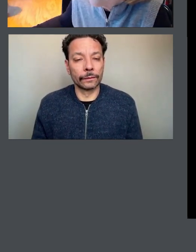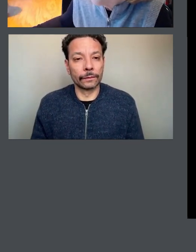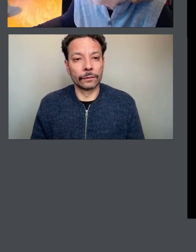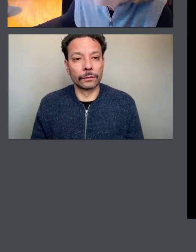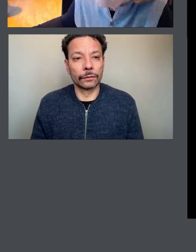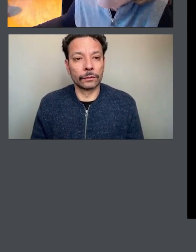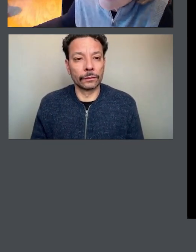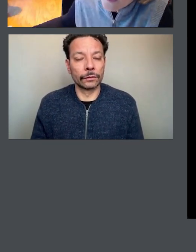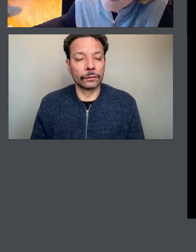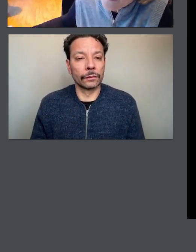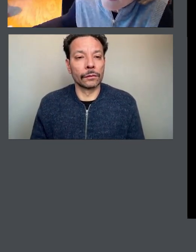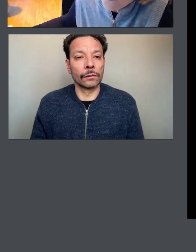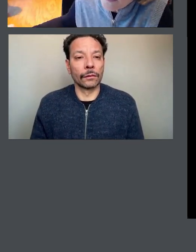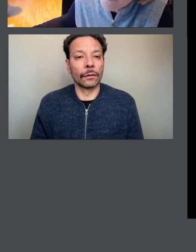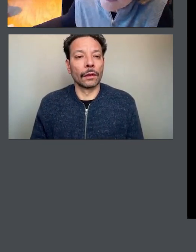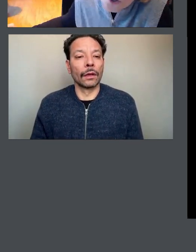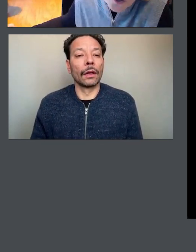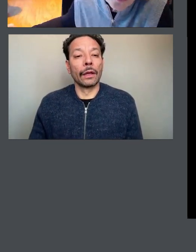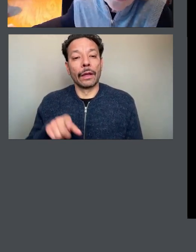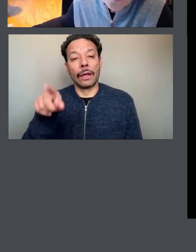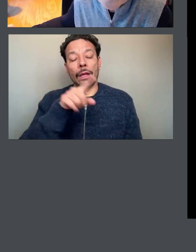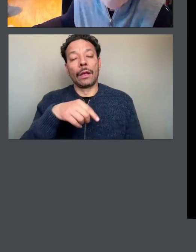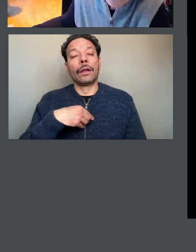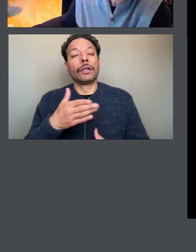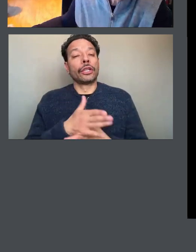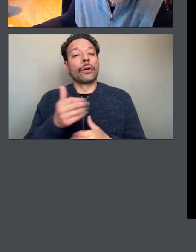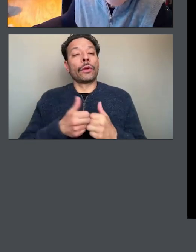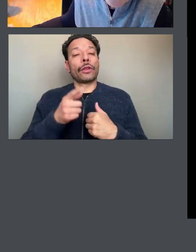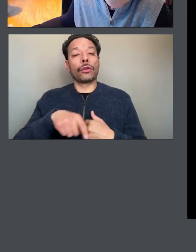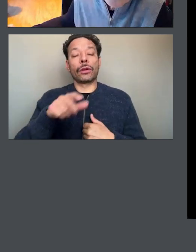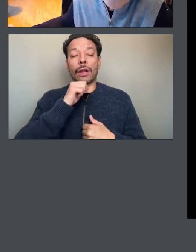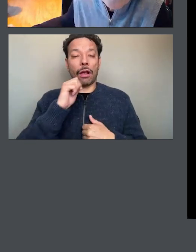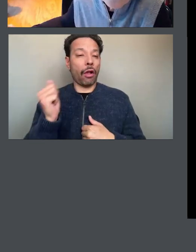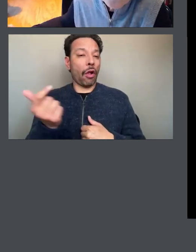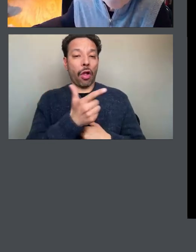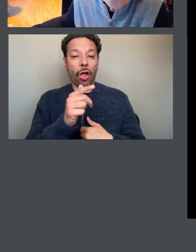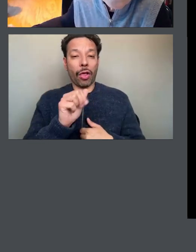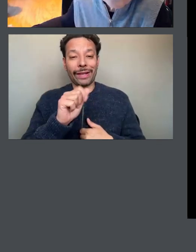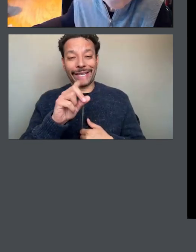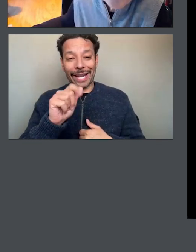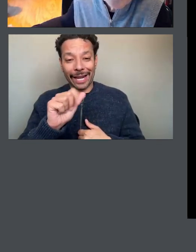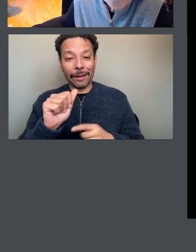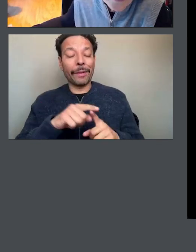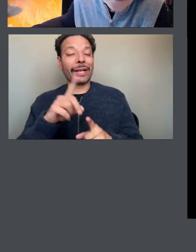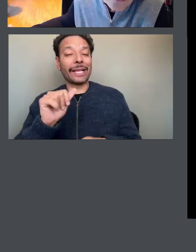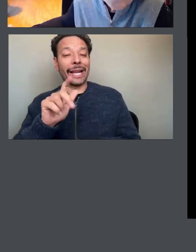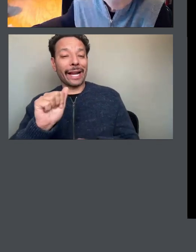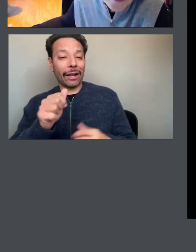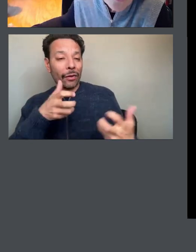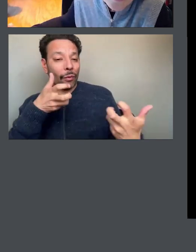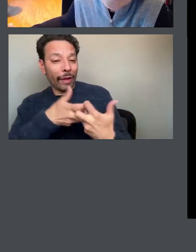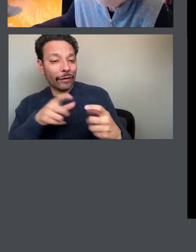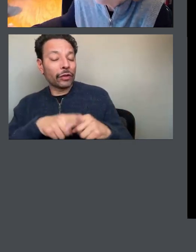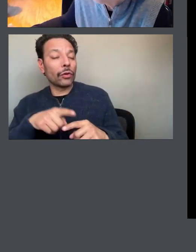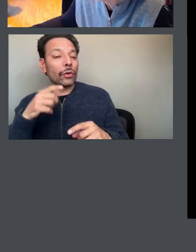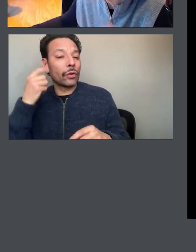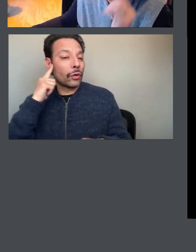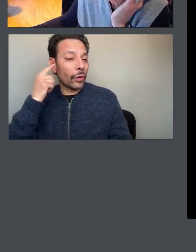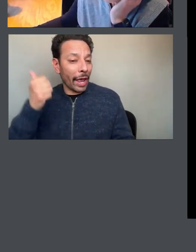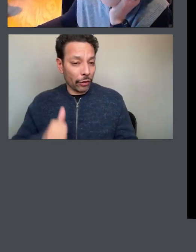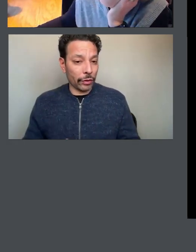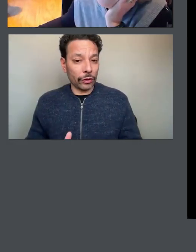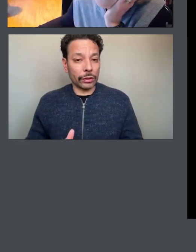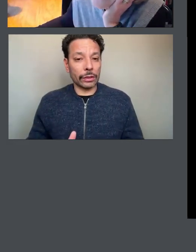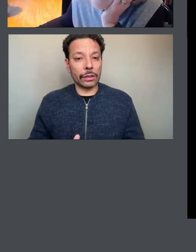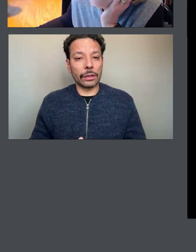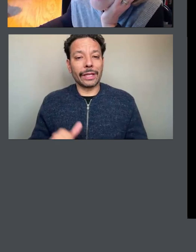But in this case, what I'm going to share with you is not all of the data, but the data that are relevant to unilateral hearing loss, given